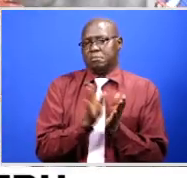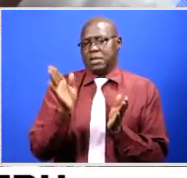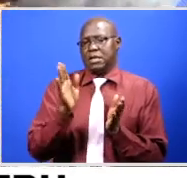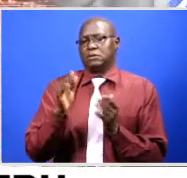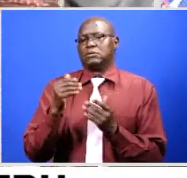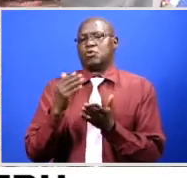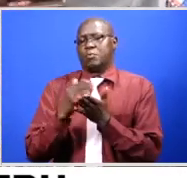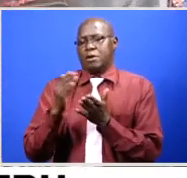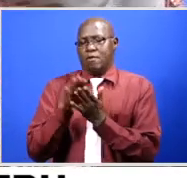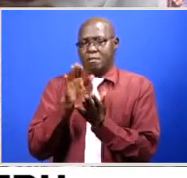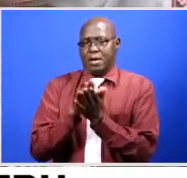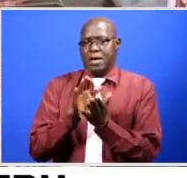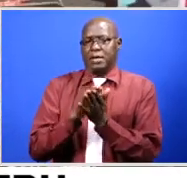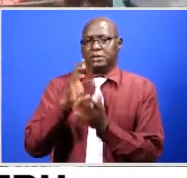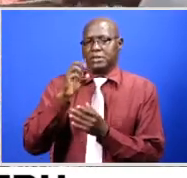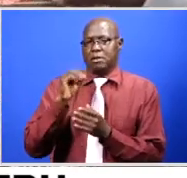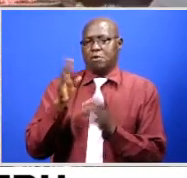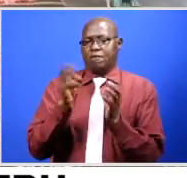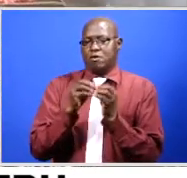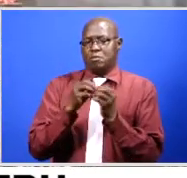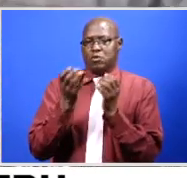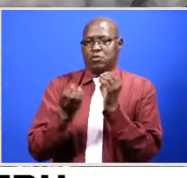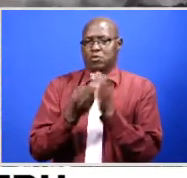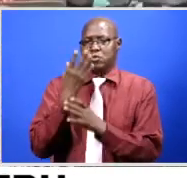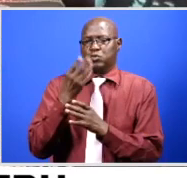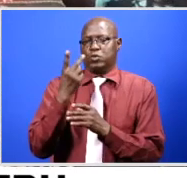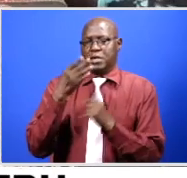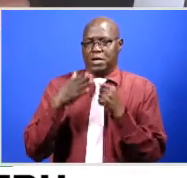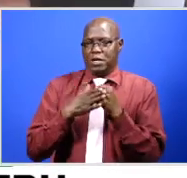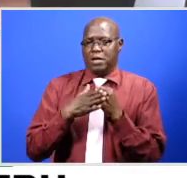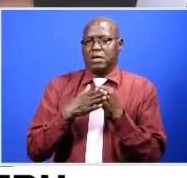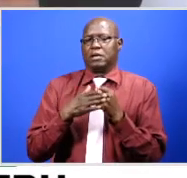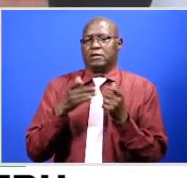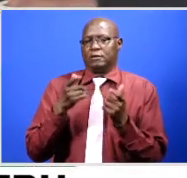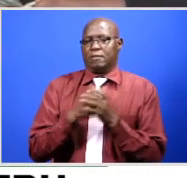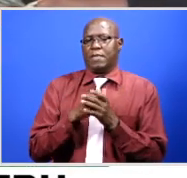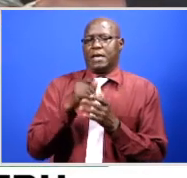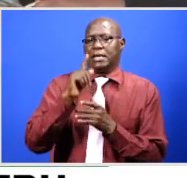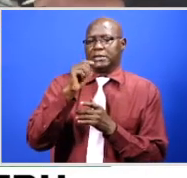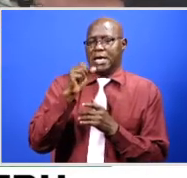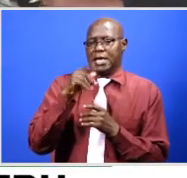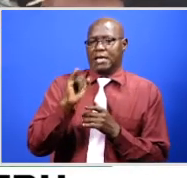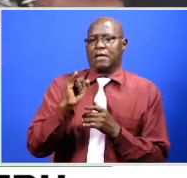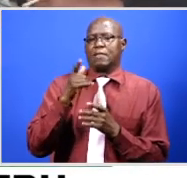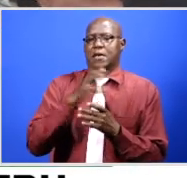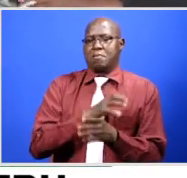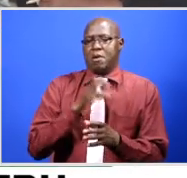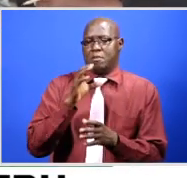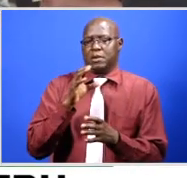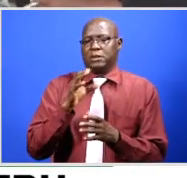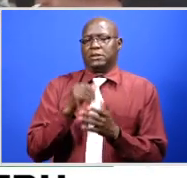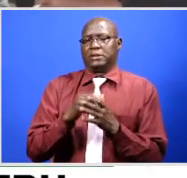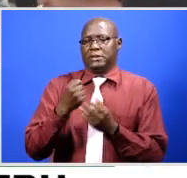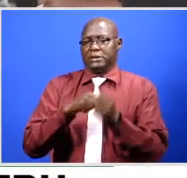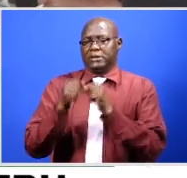Business Forum, which was launched on the 29th of February 2020 and chaired by DM Tanki, is an empowerment initiative by CITAM, which aims